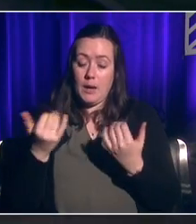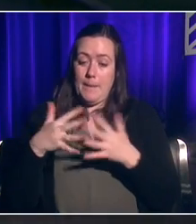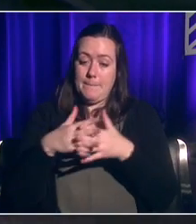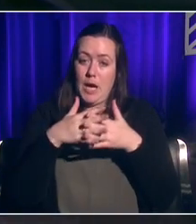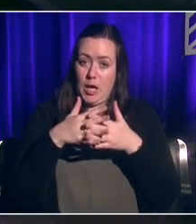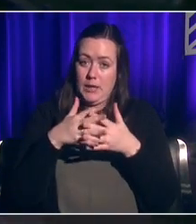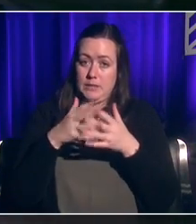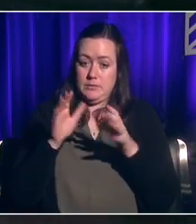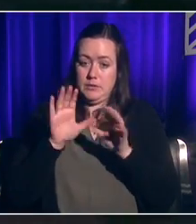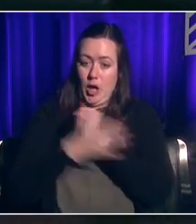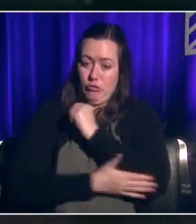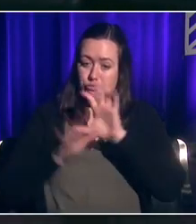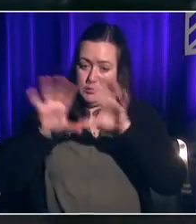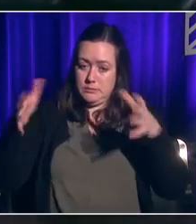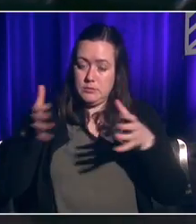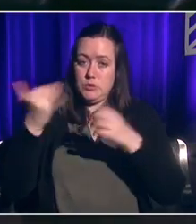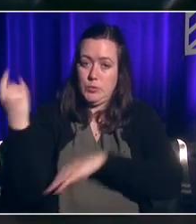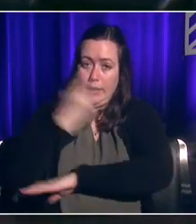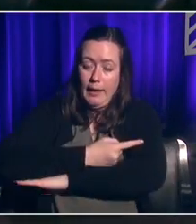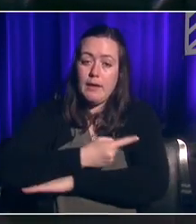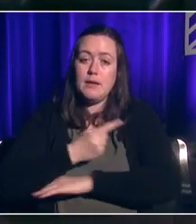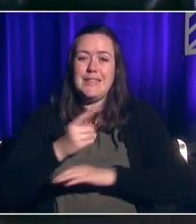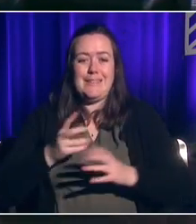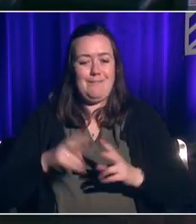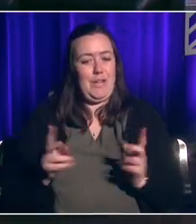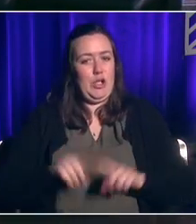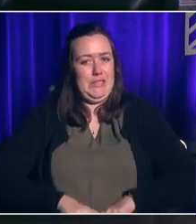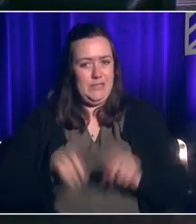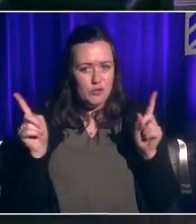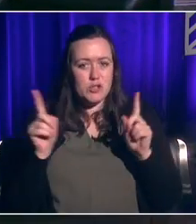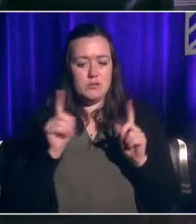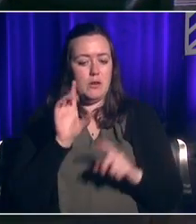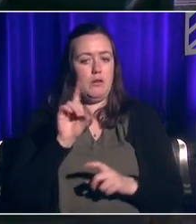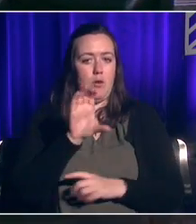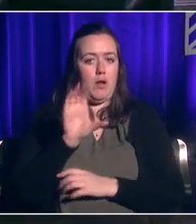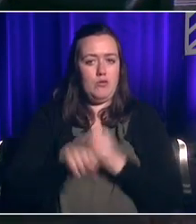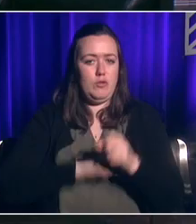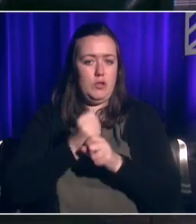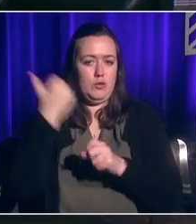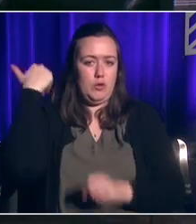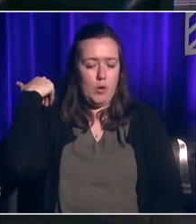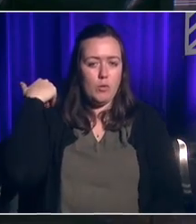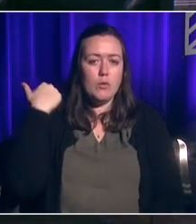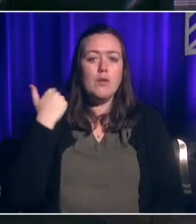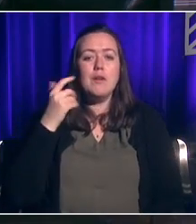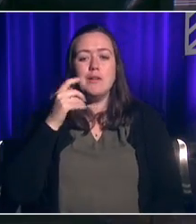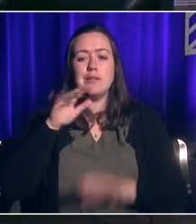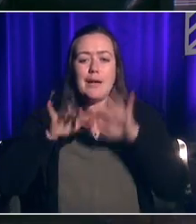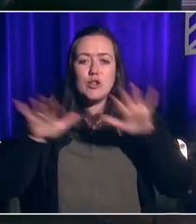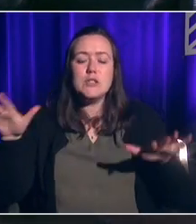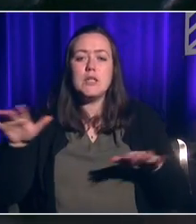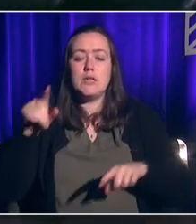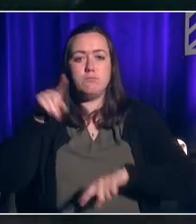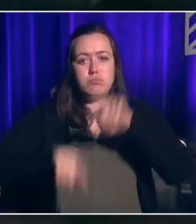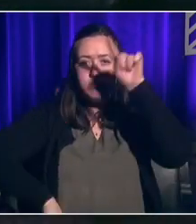than 100 years ago. It has every shade in between. And I think that's what makes us